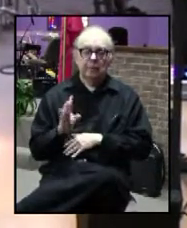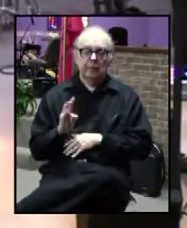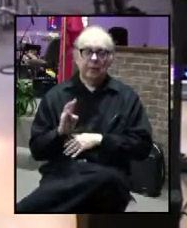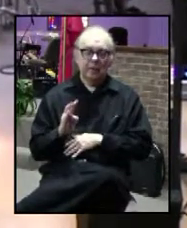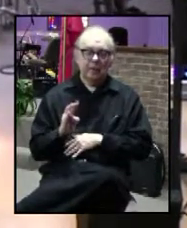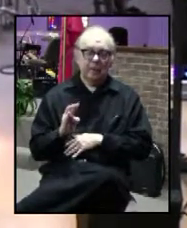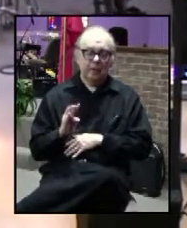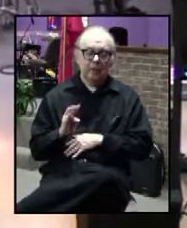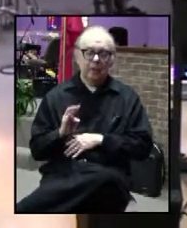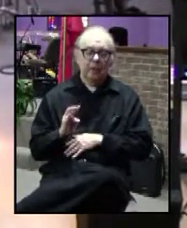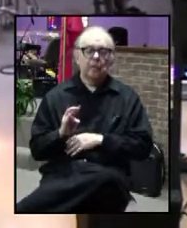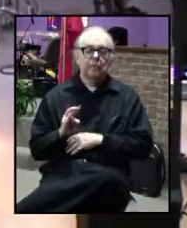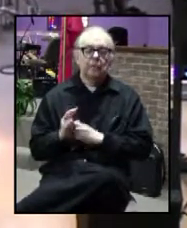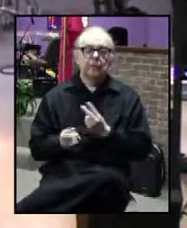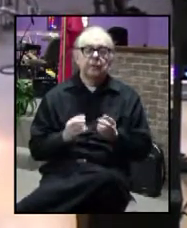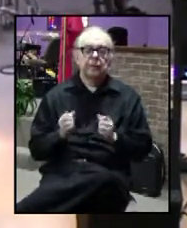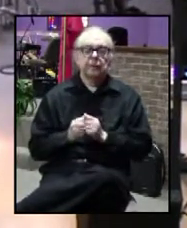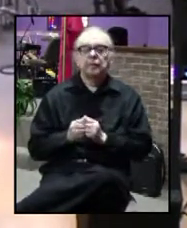two services.